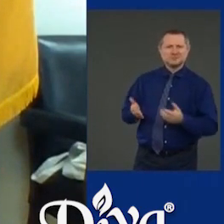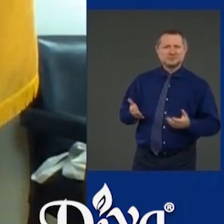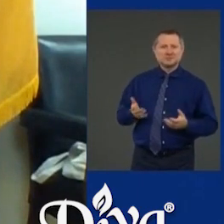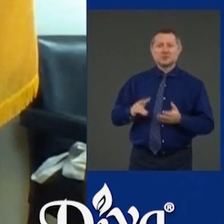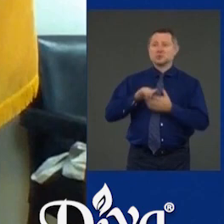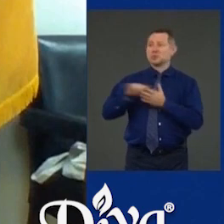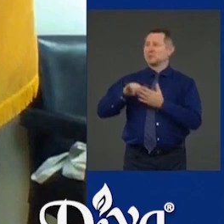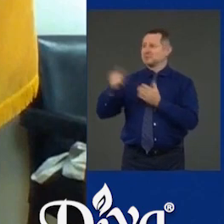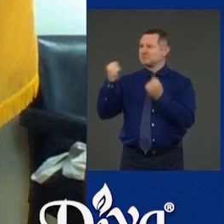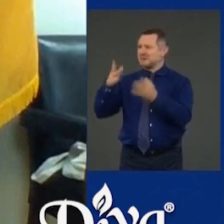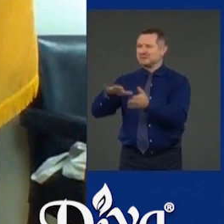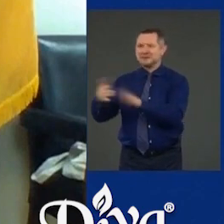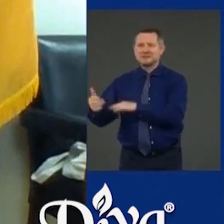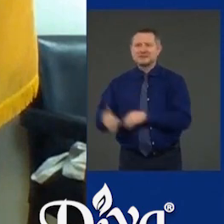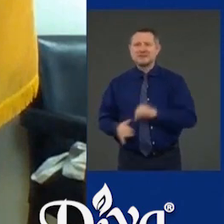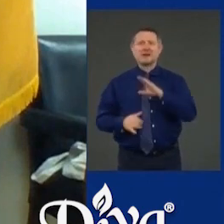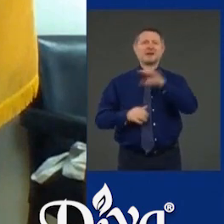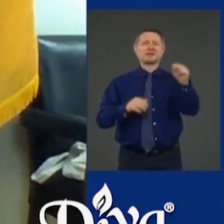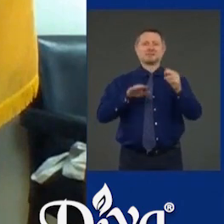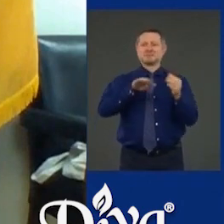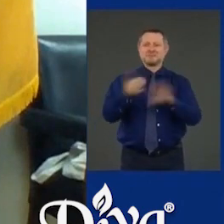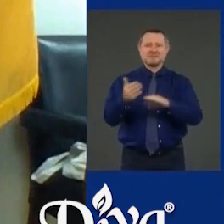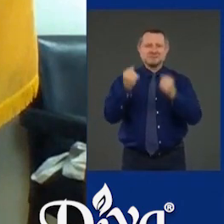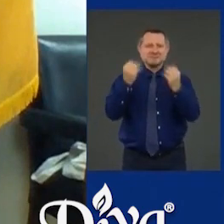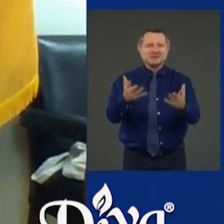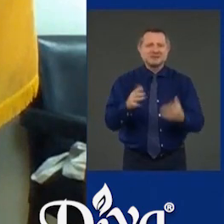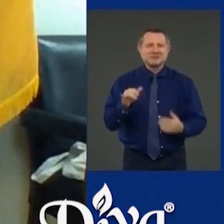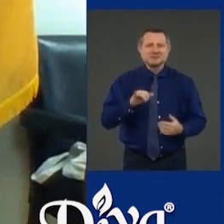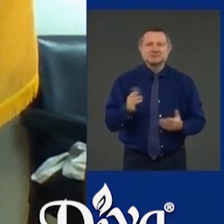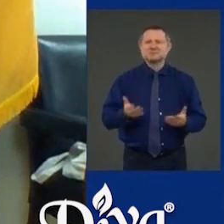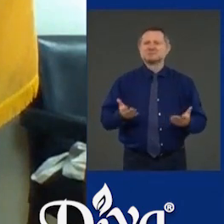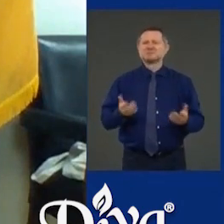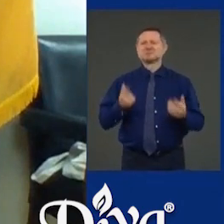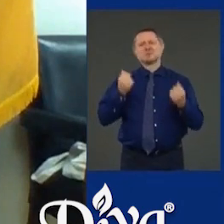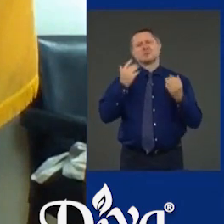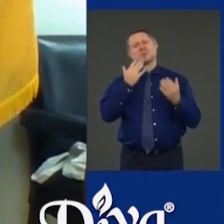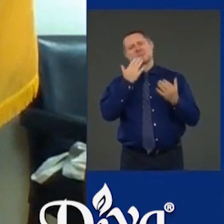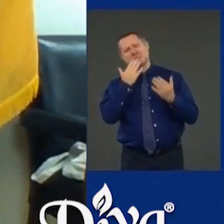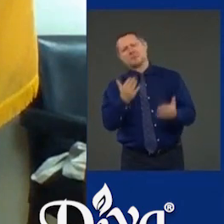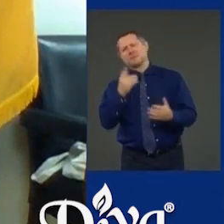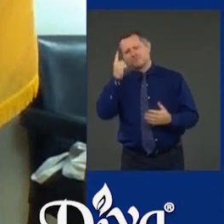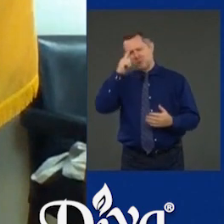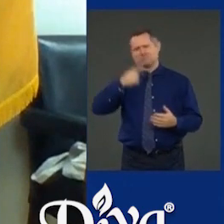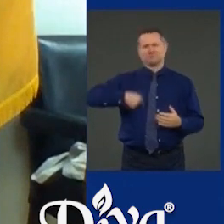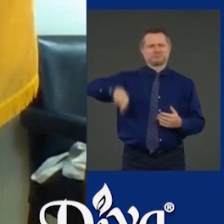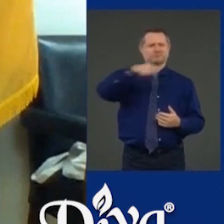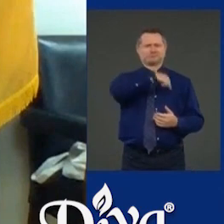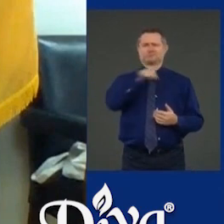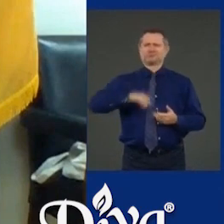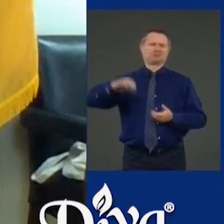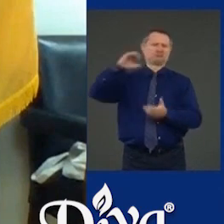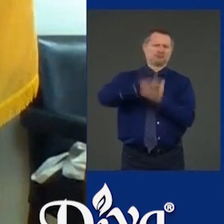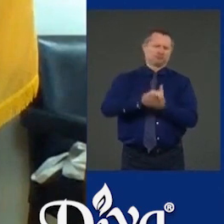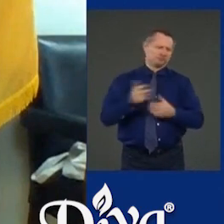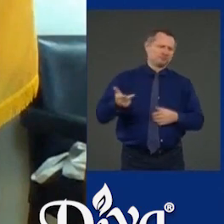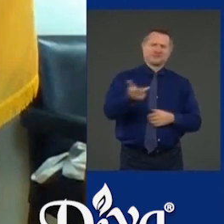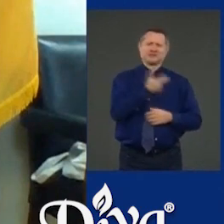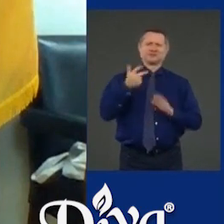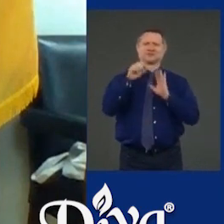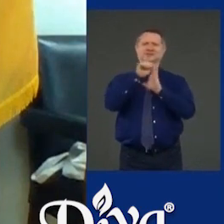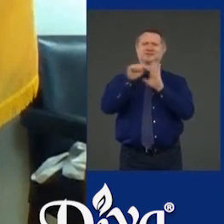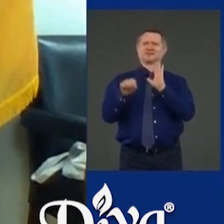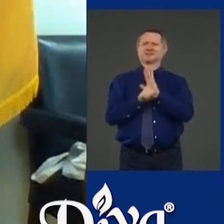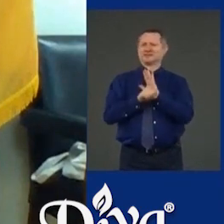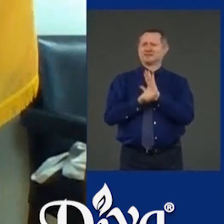has paid a big price as well. And I can't thank you enough for your partnership, guys. We need to do things right